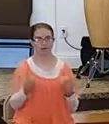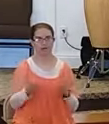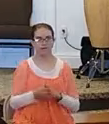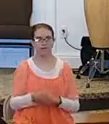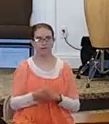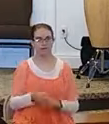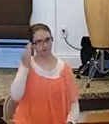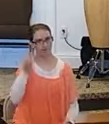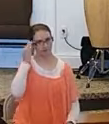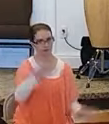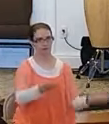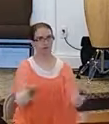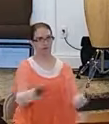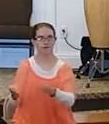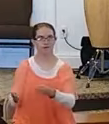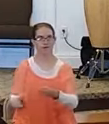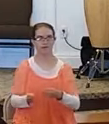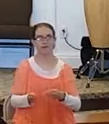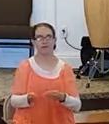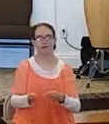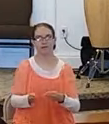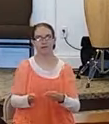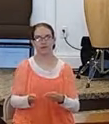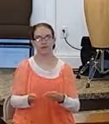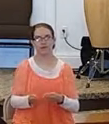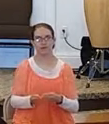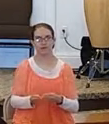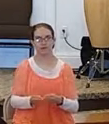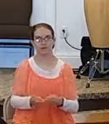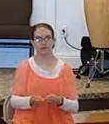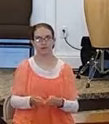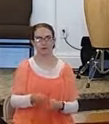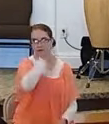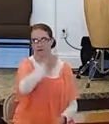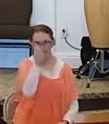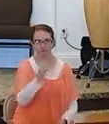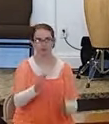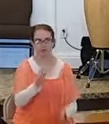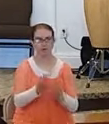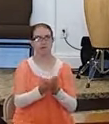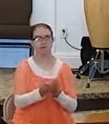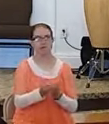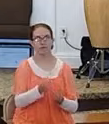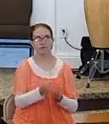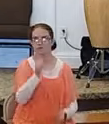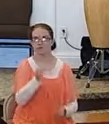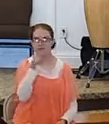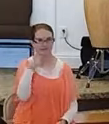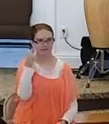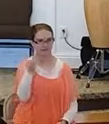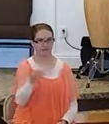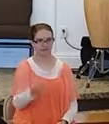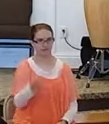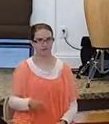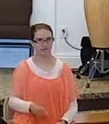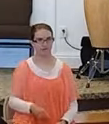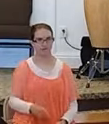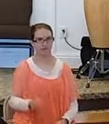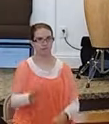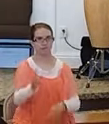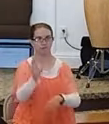I think he was planning on cornering him. That's what I think he was going to try to do. But the Bible didn't even refer to that. It just said that they got him in the